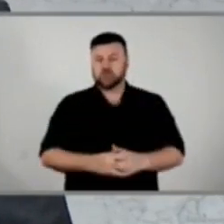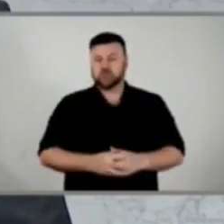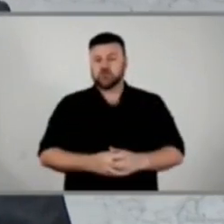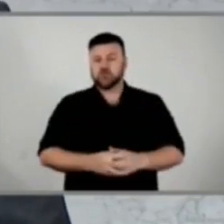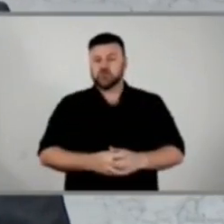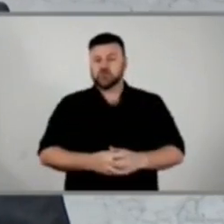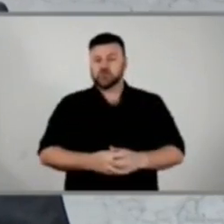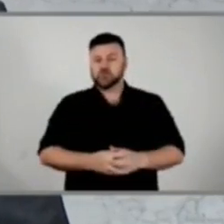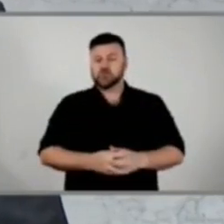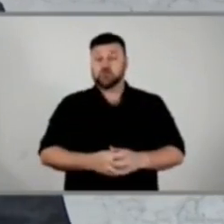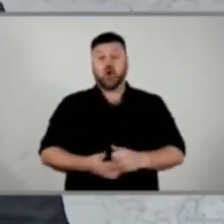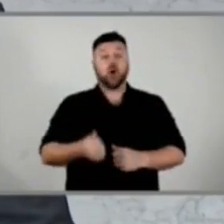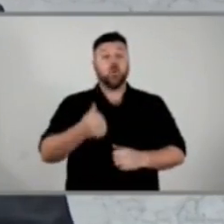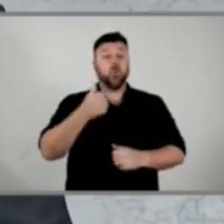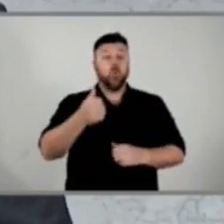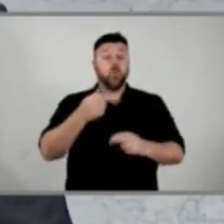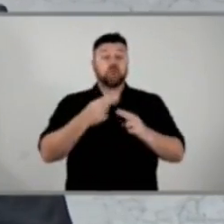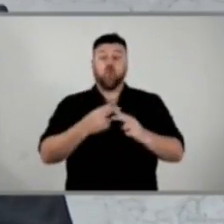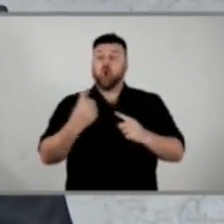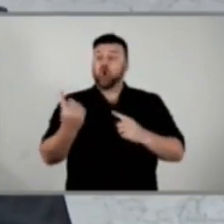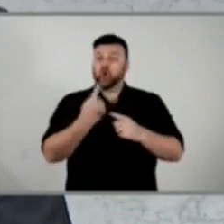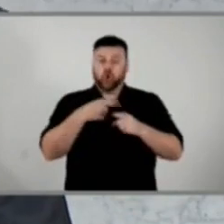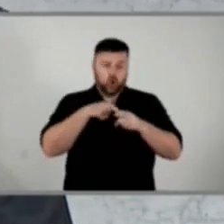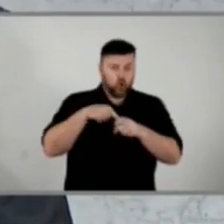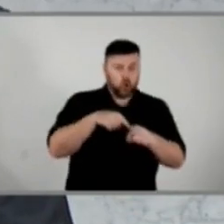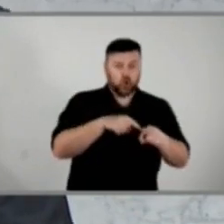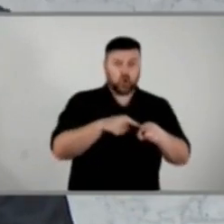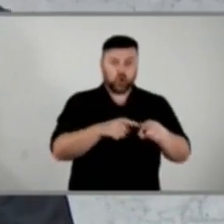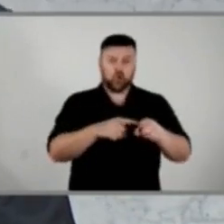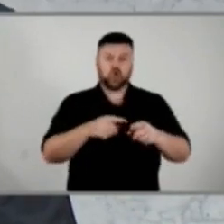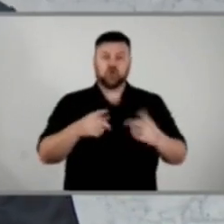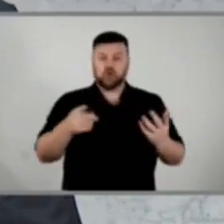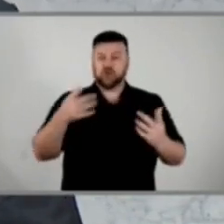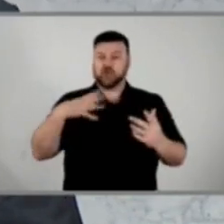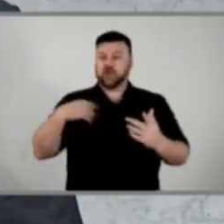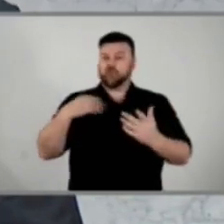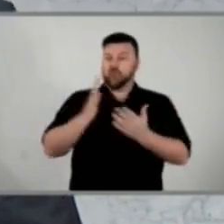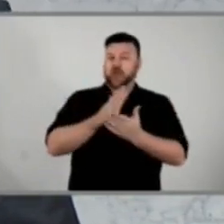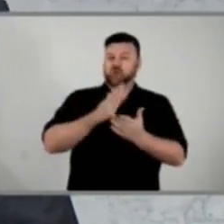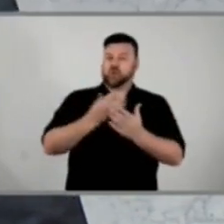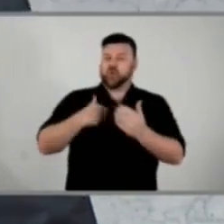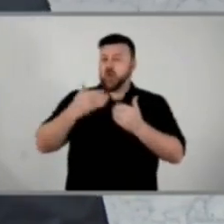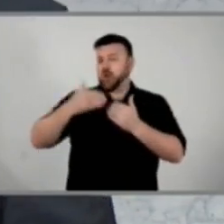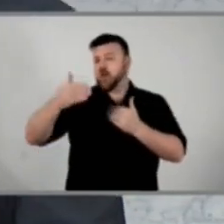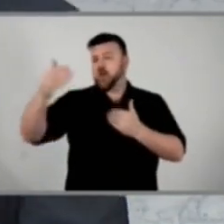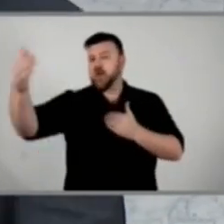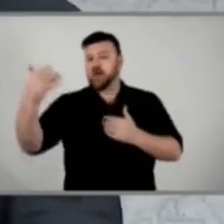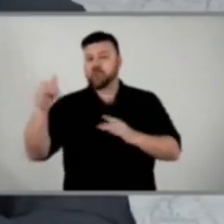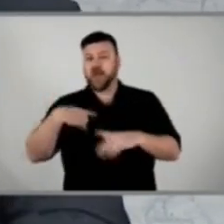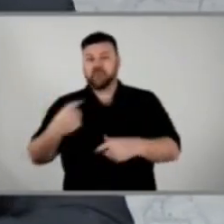will have no sort of live experience in the weeks and months ahead. But the work that we're doing with